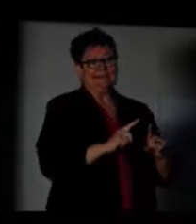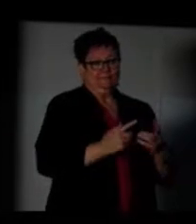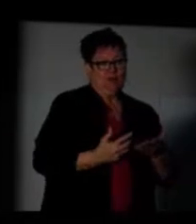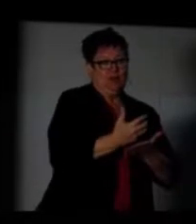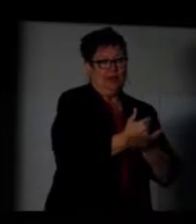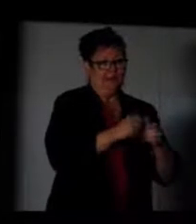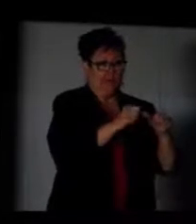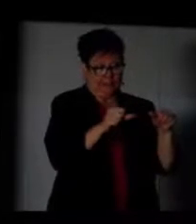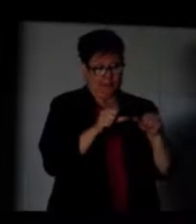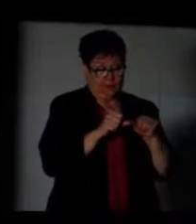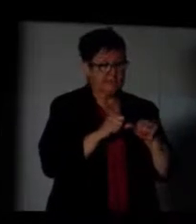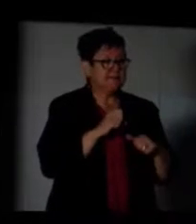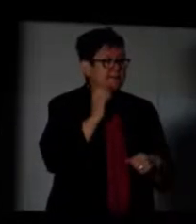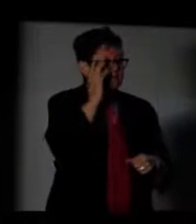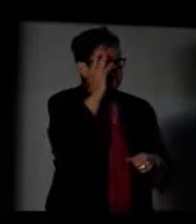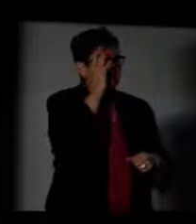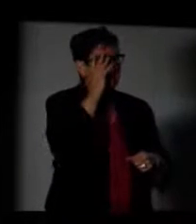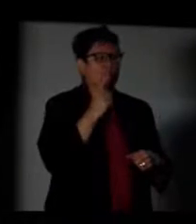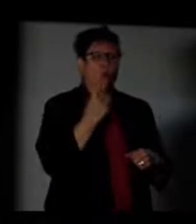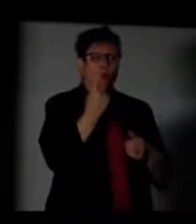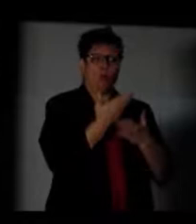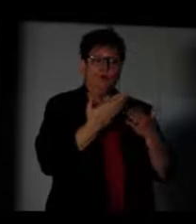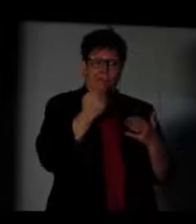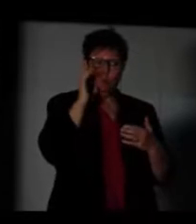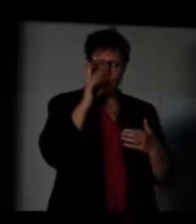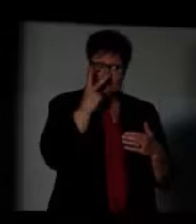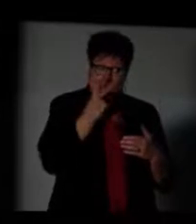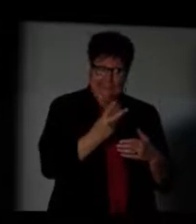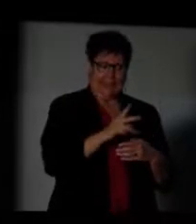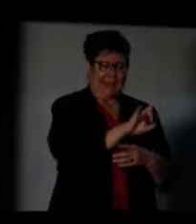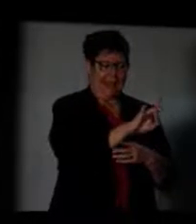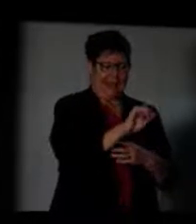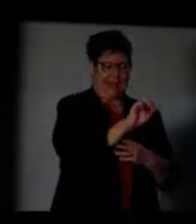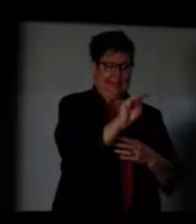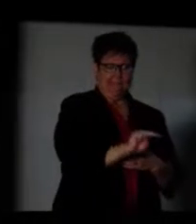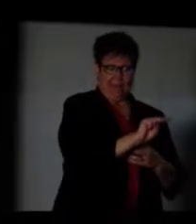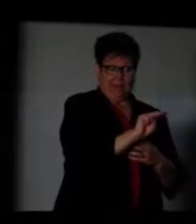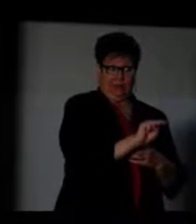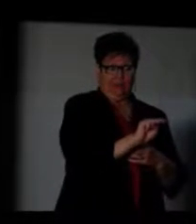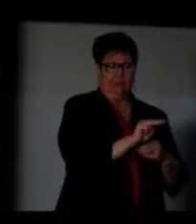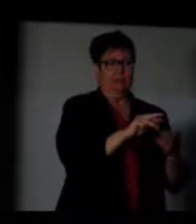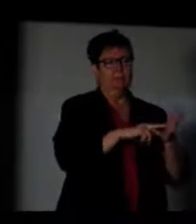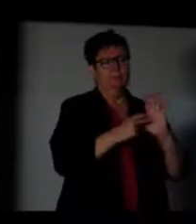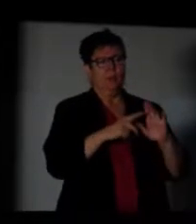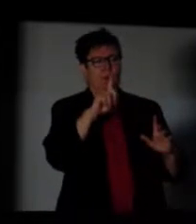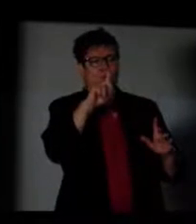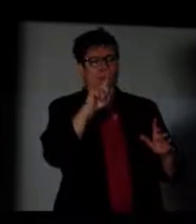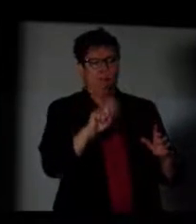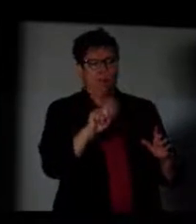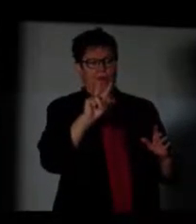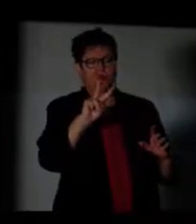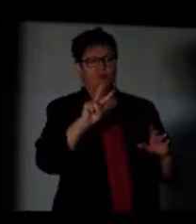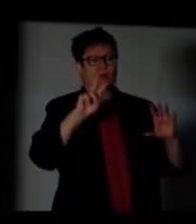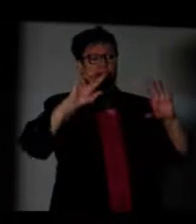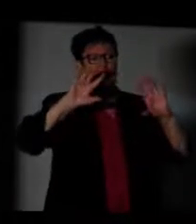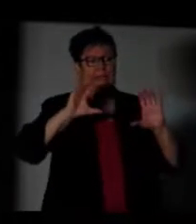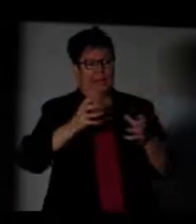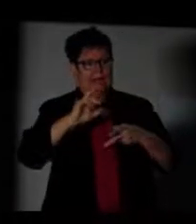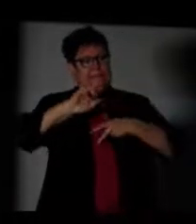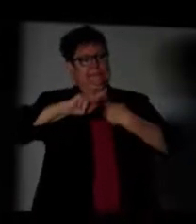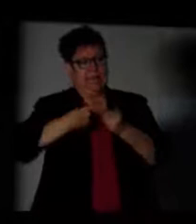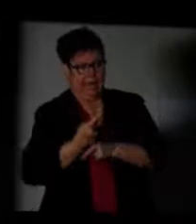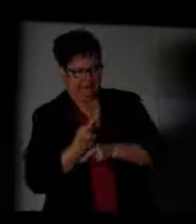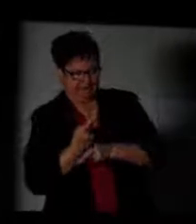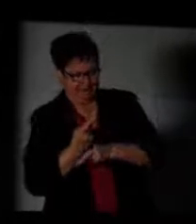areas. One of the things that you'll see, we've got 80 million specimens. We've got about 1.2 million type specimens, which in